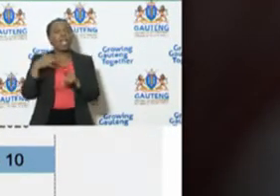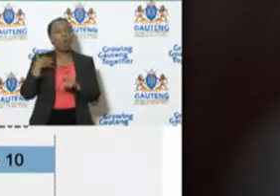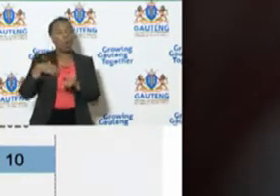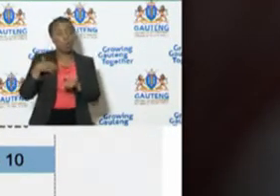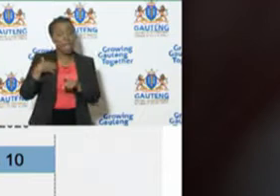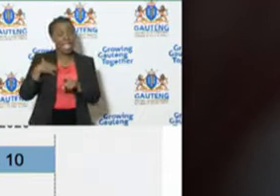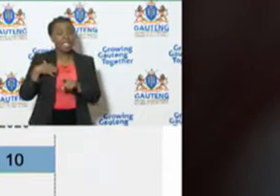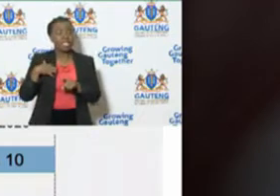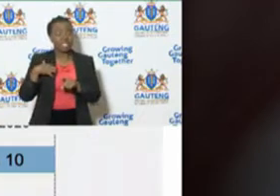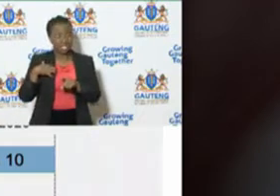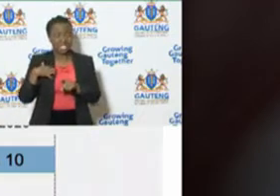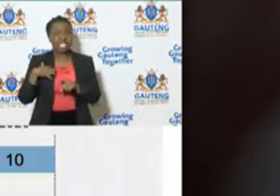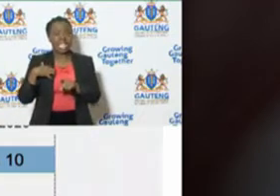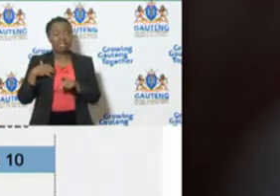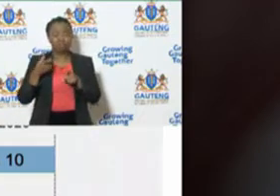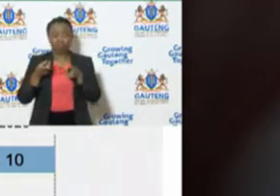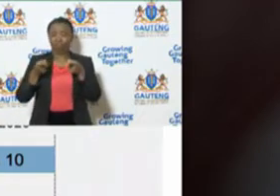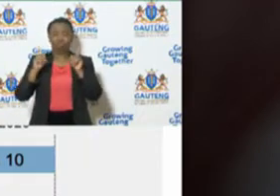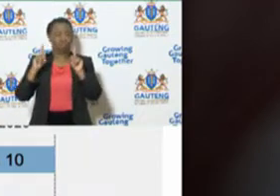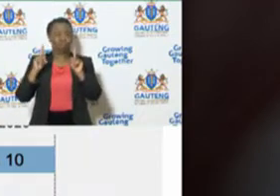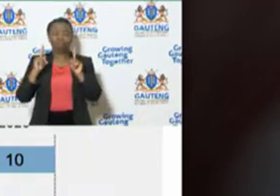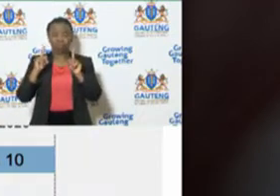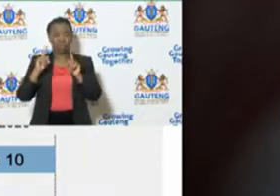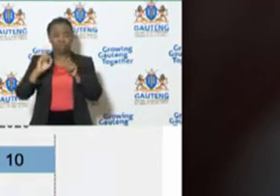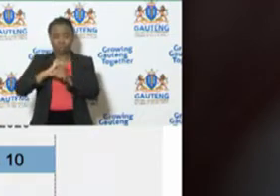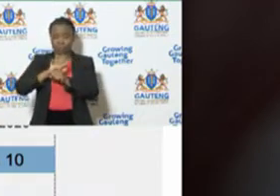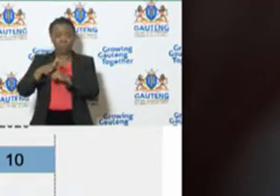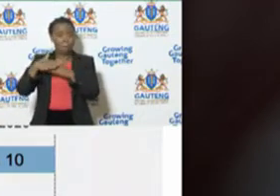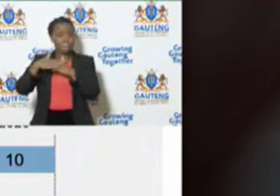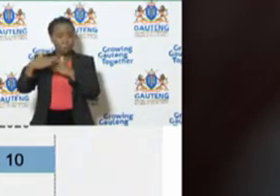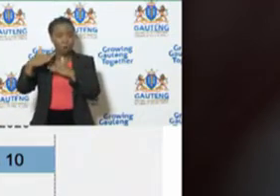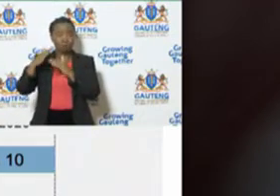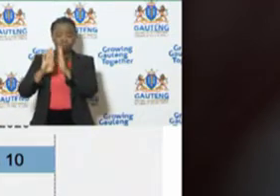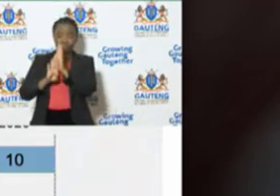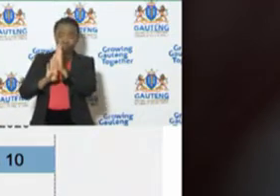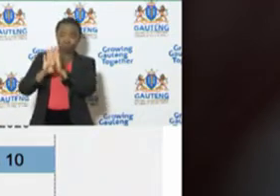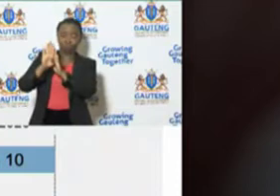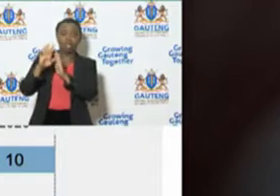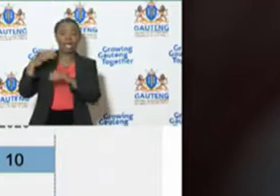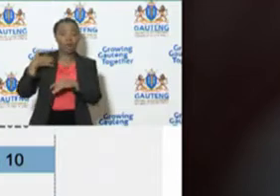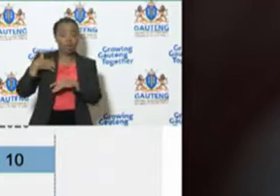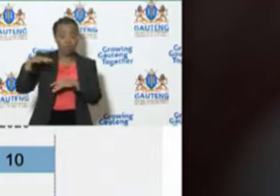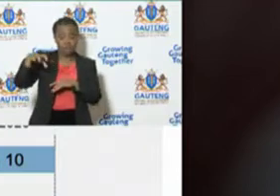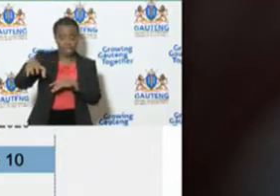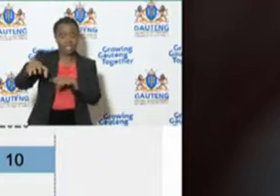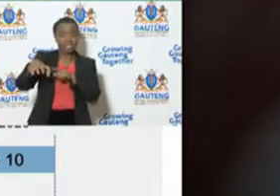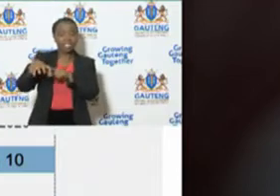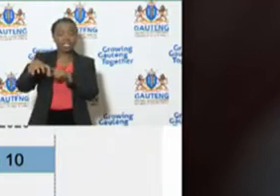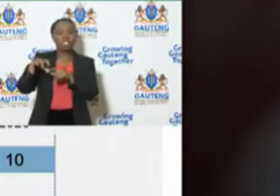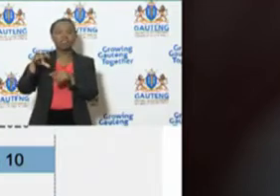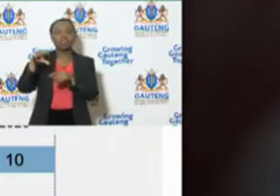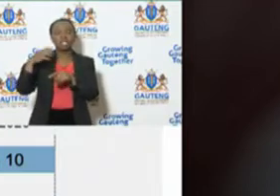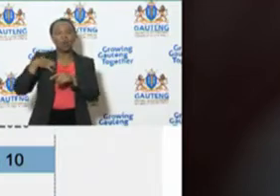were most of the cases. You would see what we said is it's Ekurhuleni